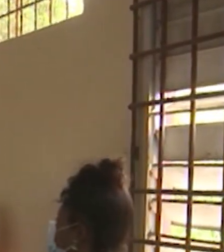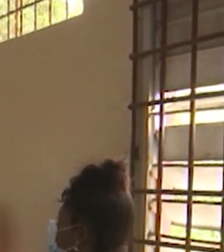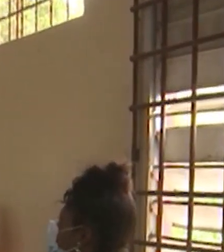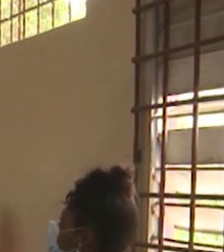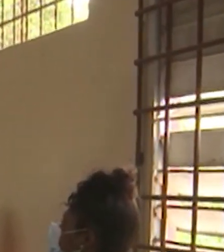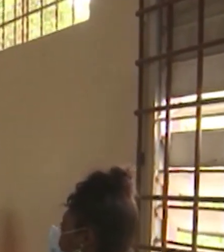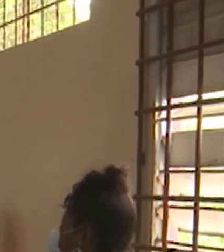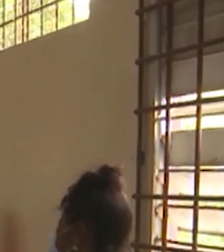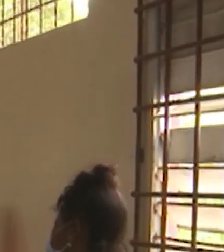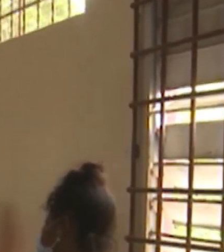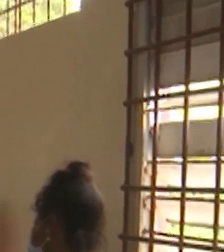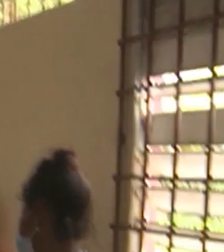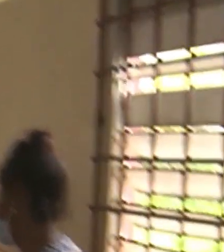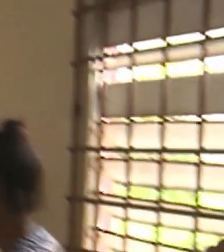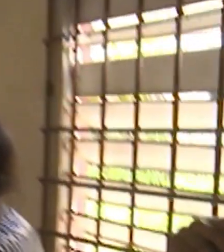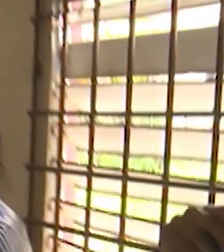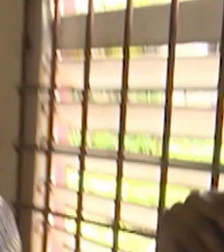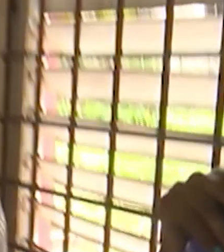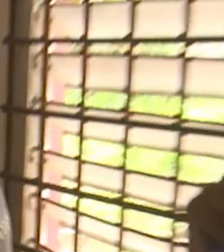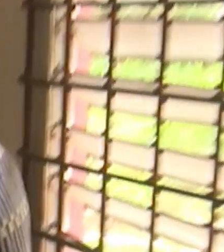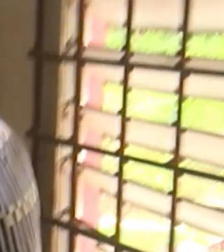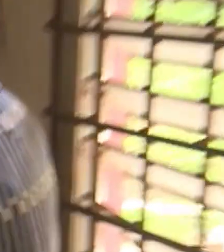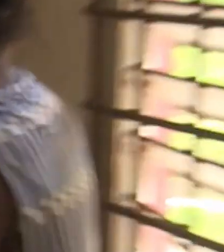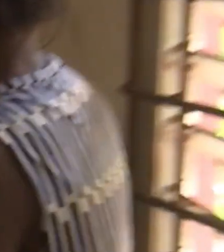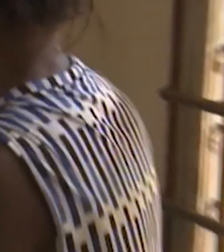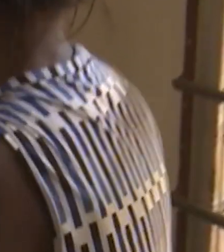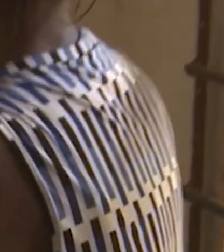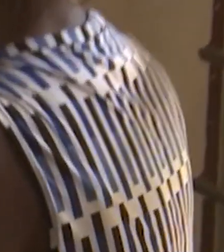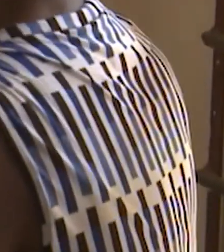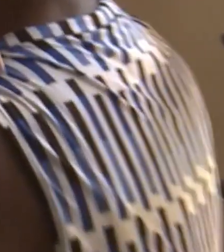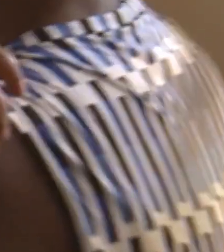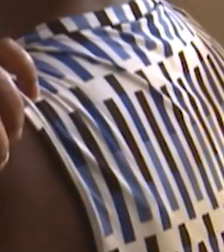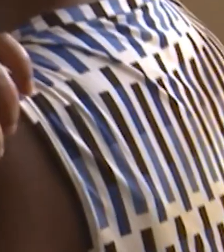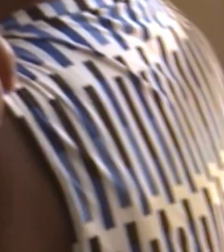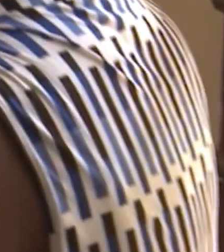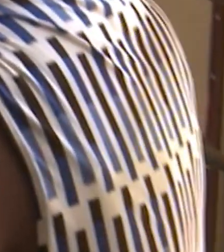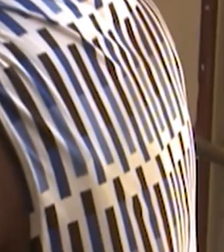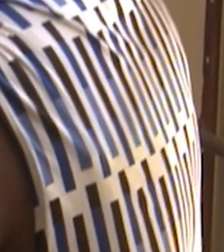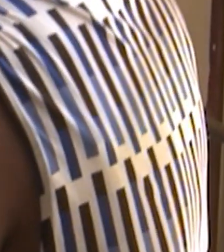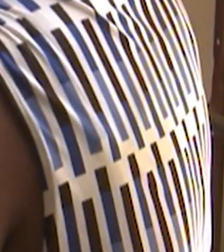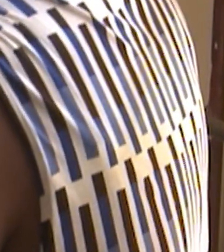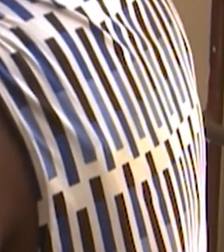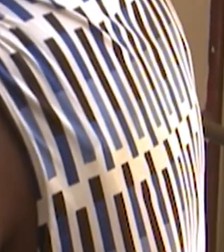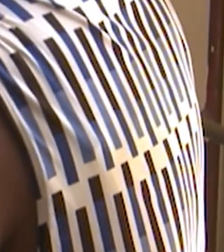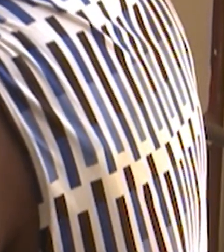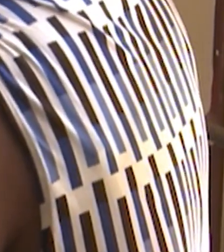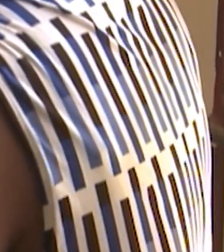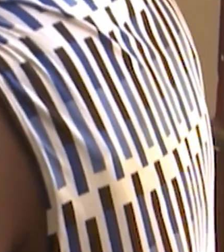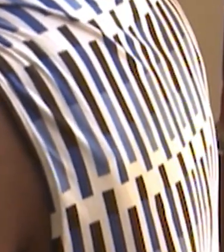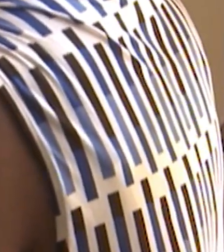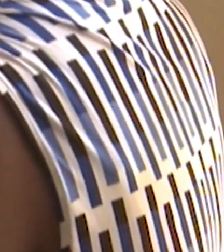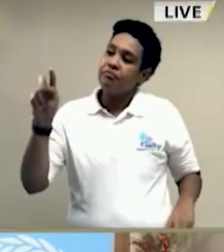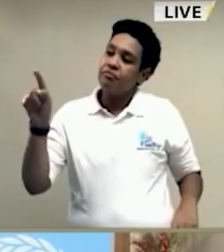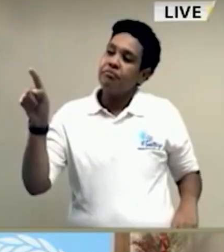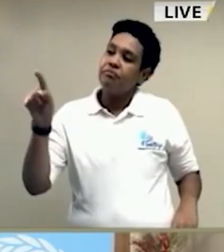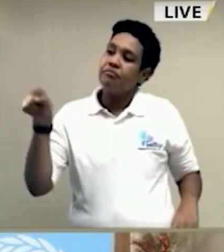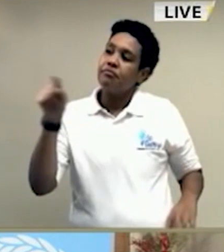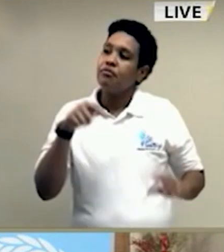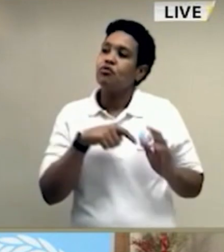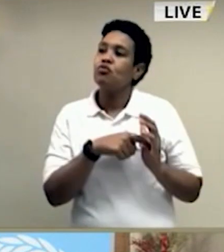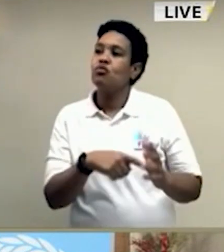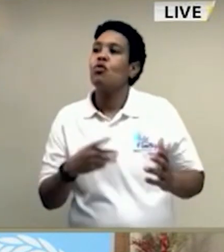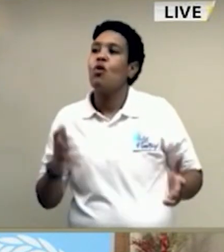existing physical card will be phased out and replaced by digital cards. The electronic cards will provide Jamaicans with a more